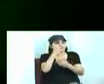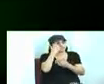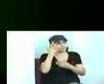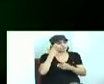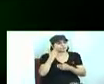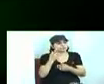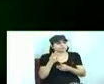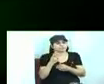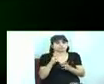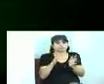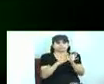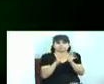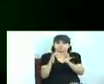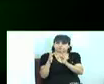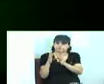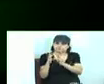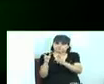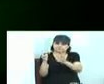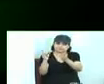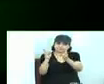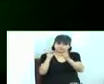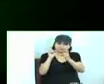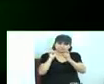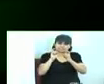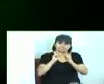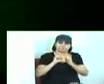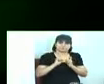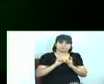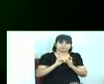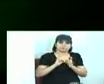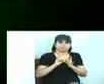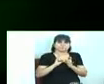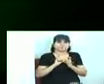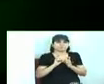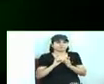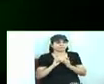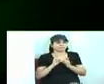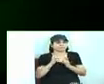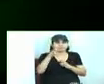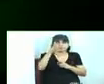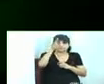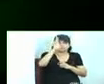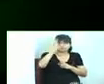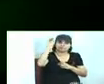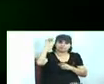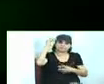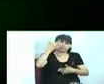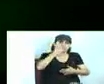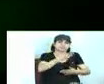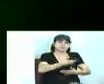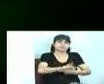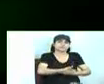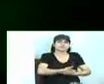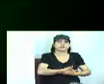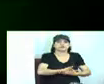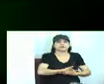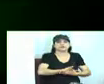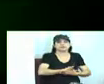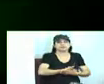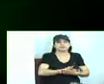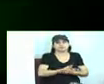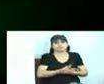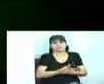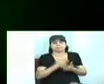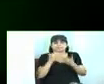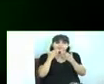thanks because we're given Jesus Christ, God's